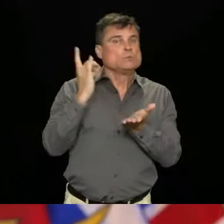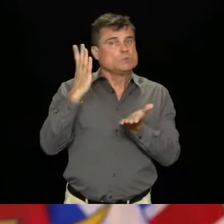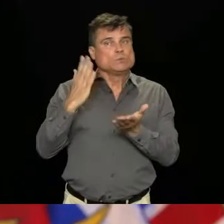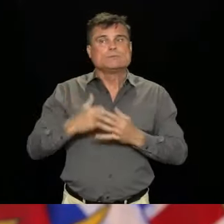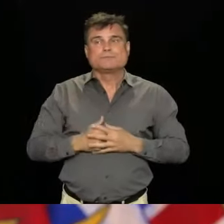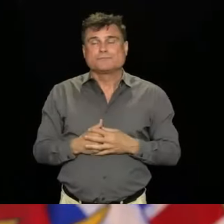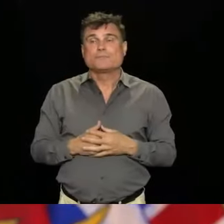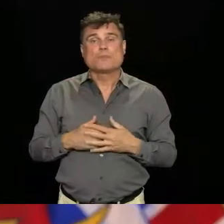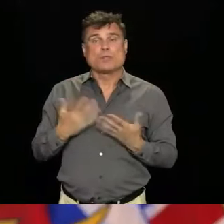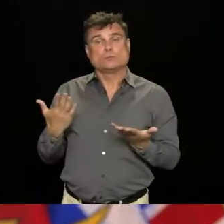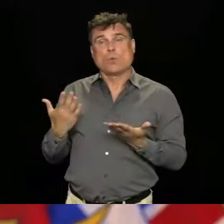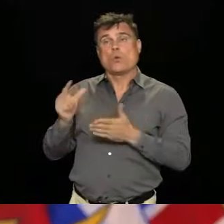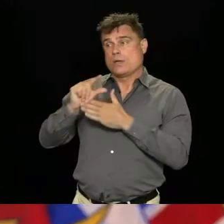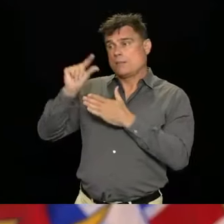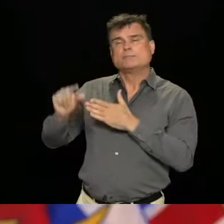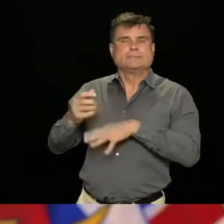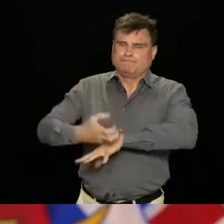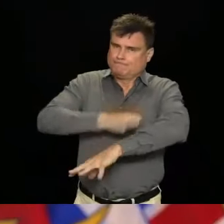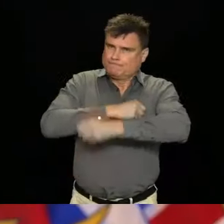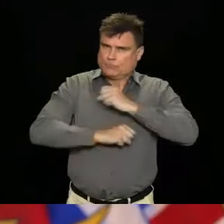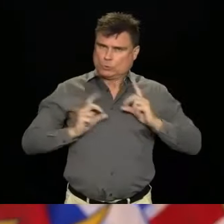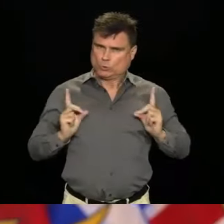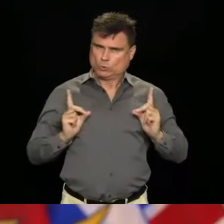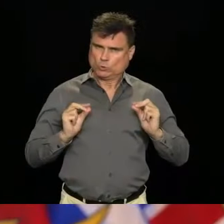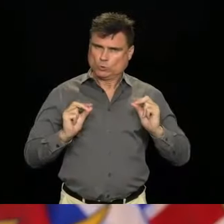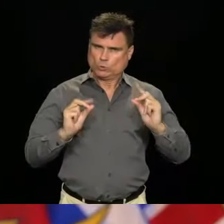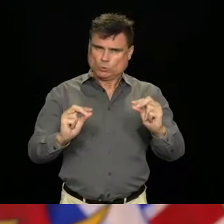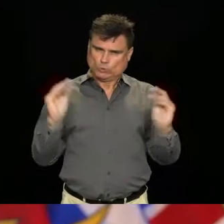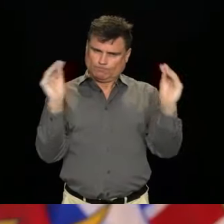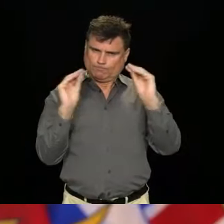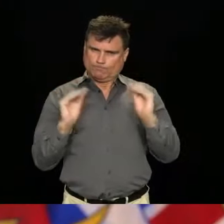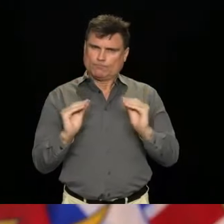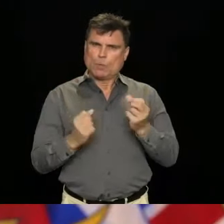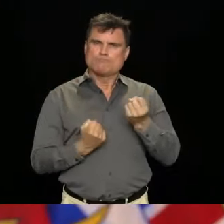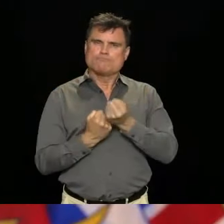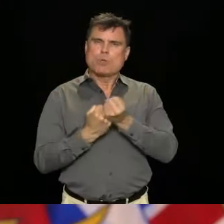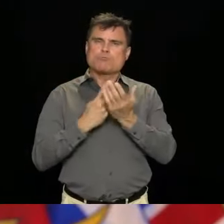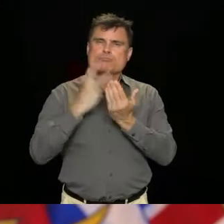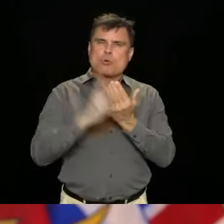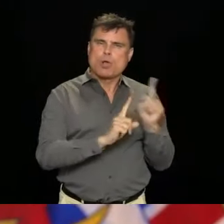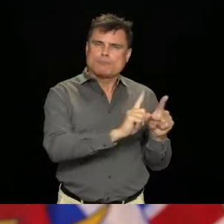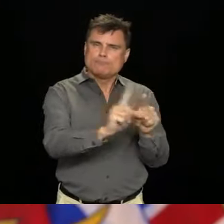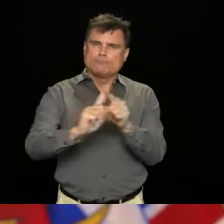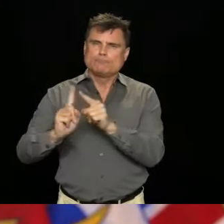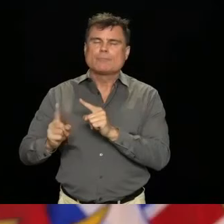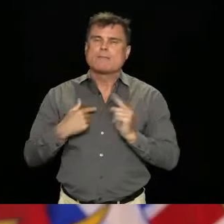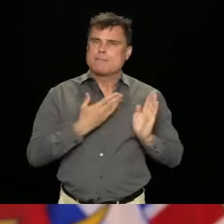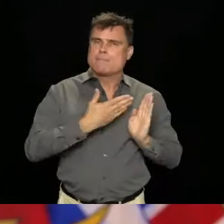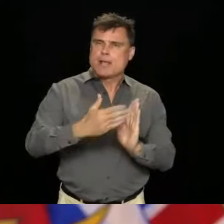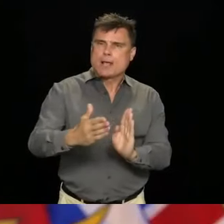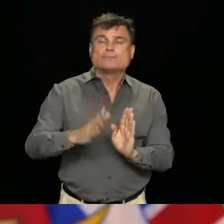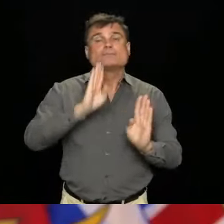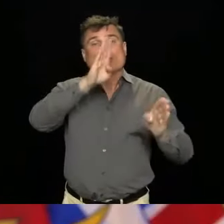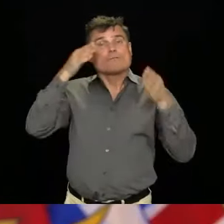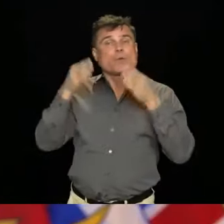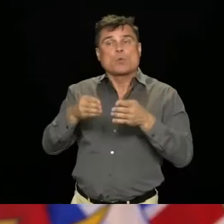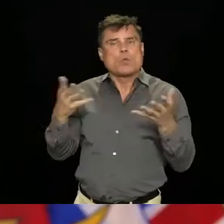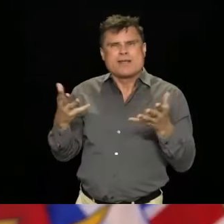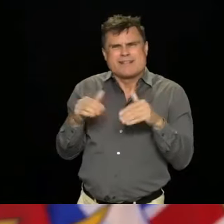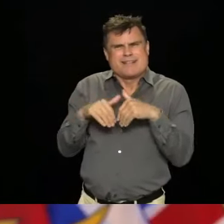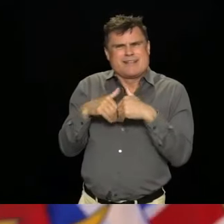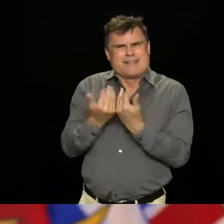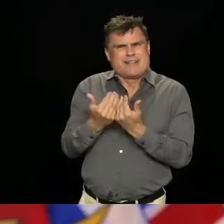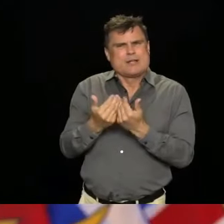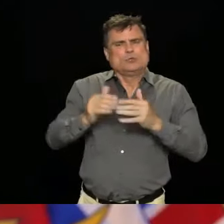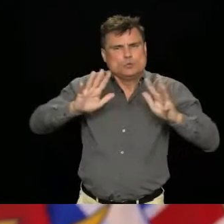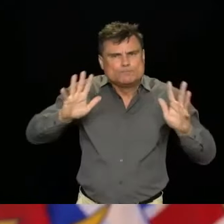put our supports in place through our COVID-19 action plan. And it's why we're now focused on restarting our economy in a